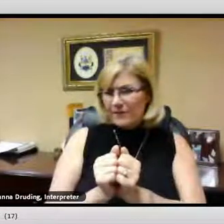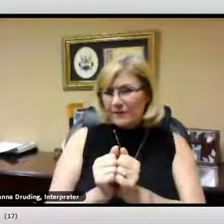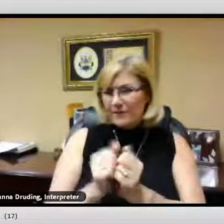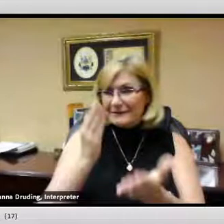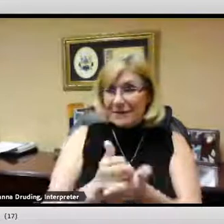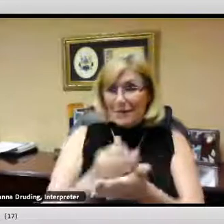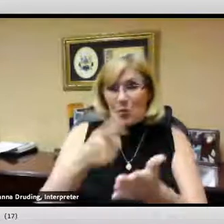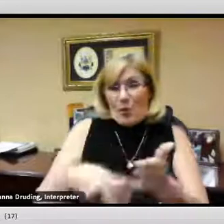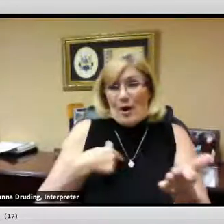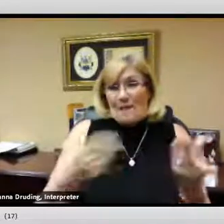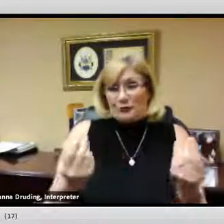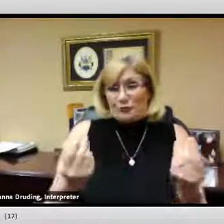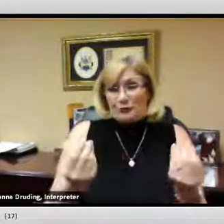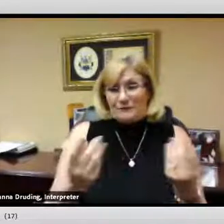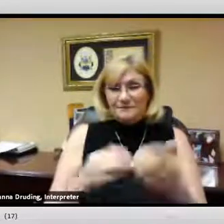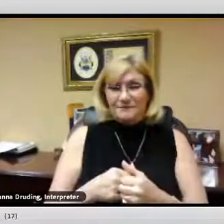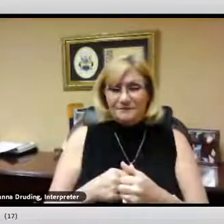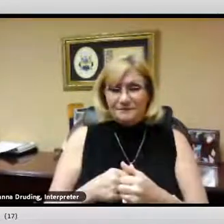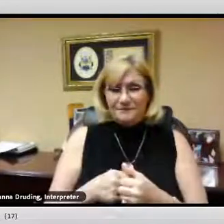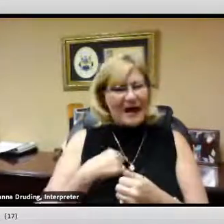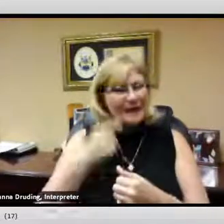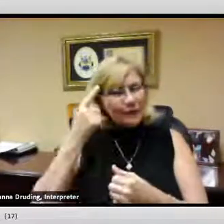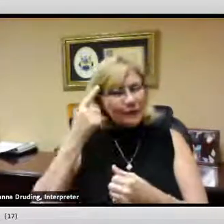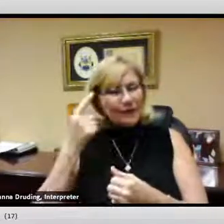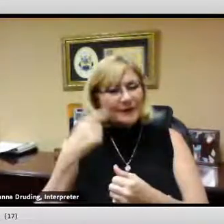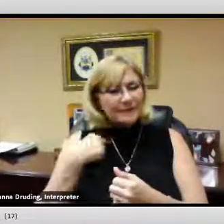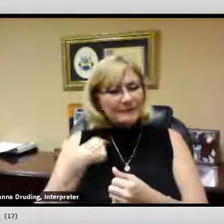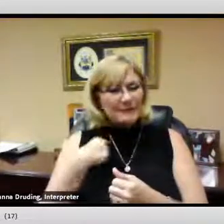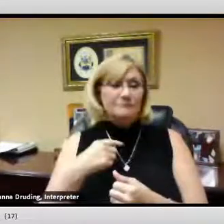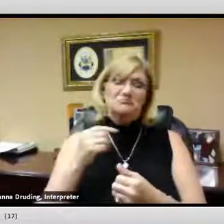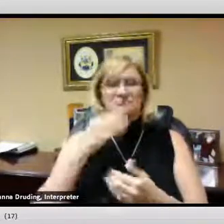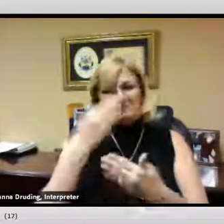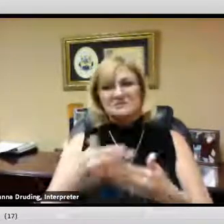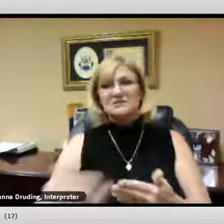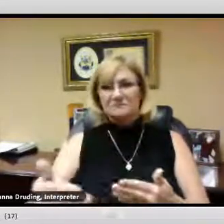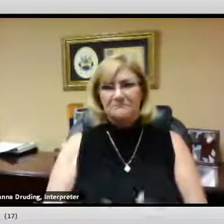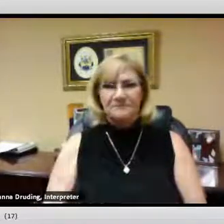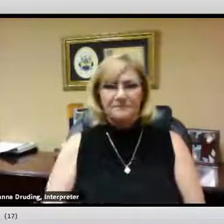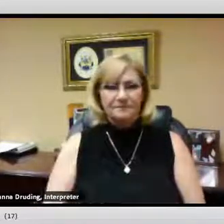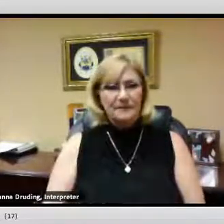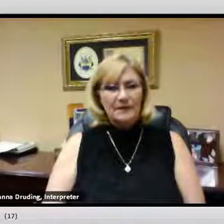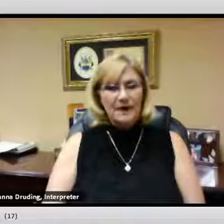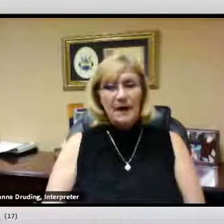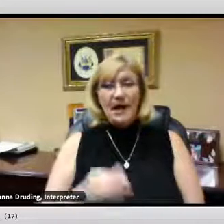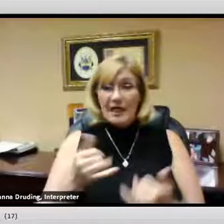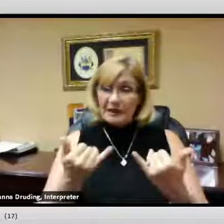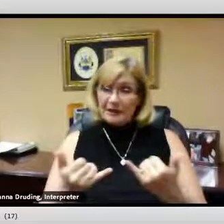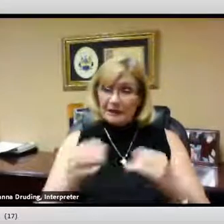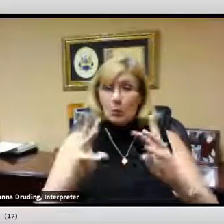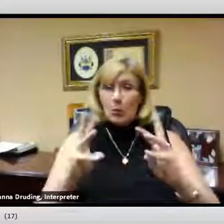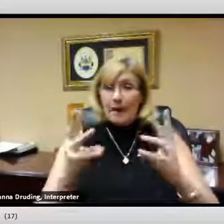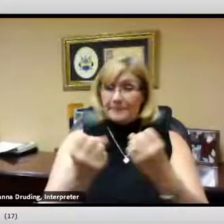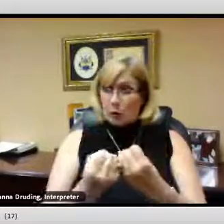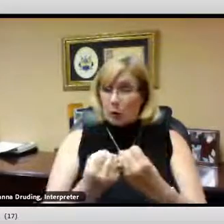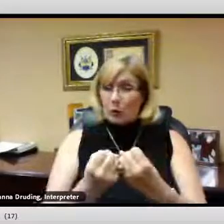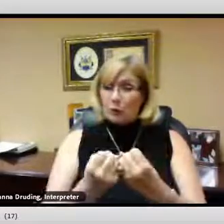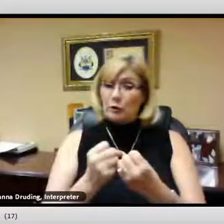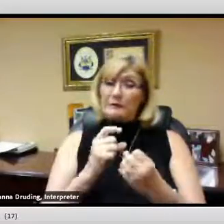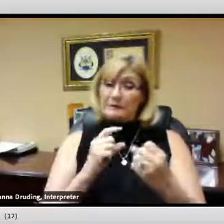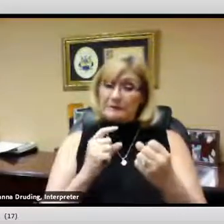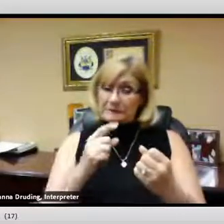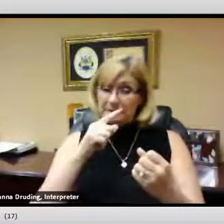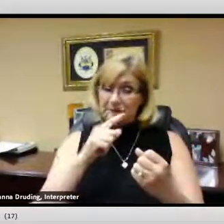stopping what I'm doing. With I don't think I have a problem. We'll see how that goes. Anyway, this webinar is very much based,